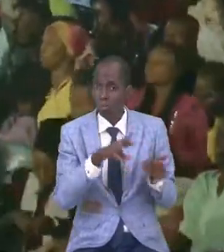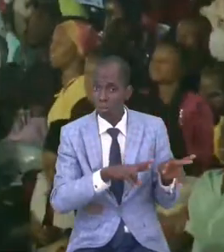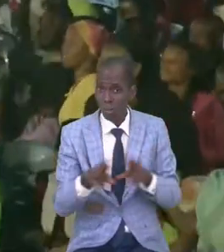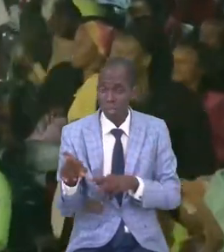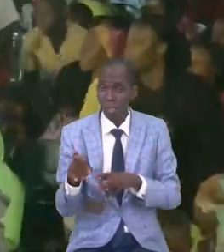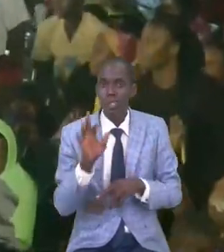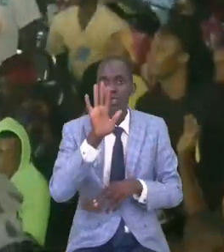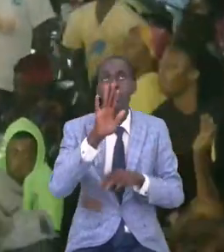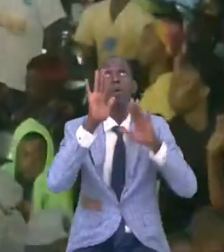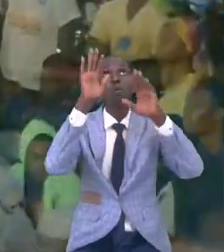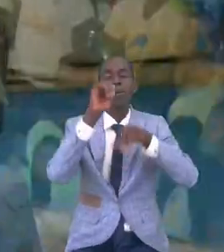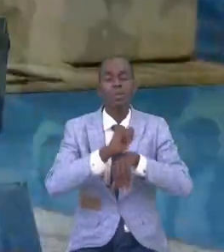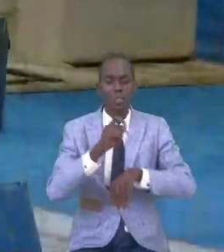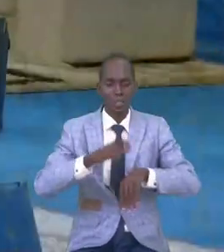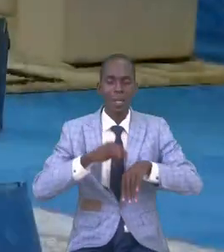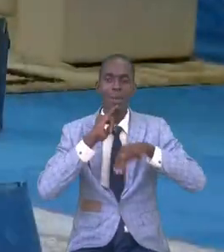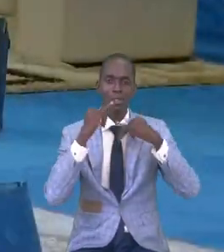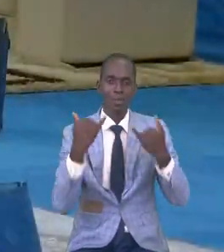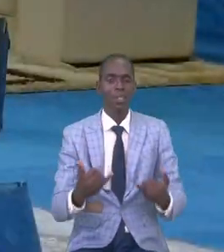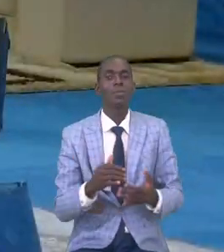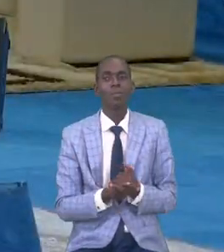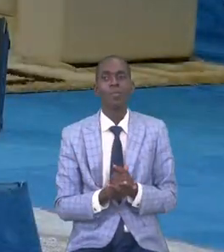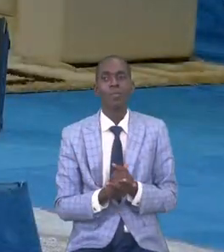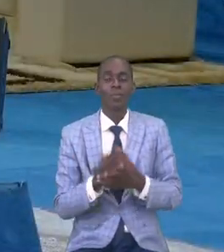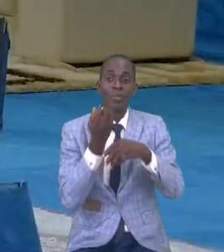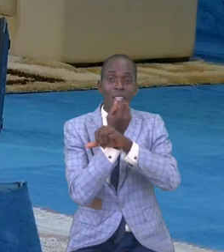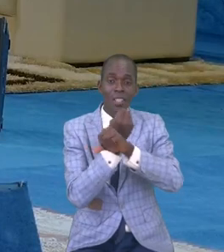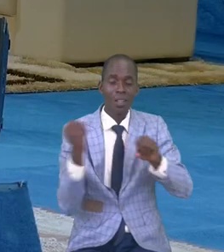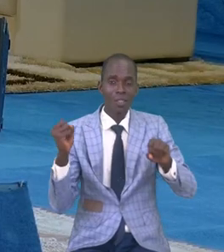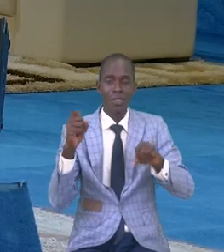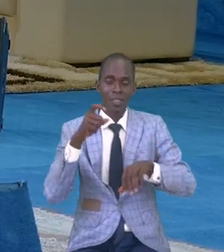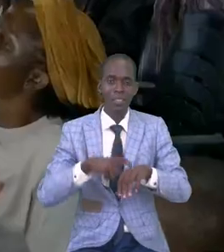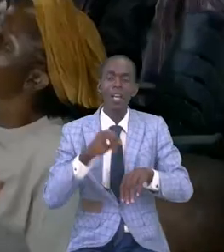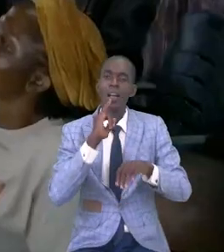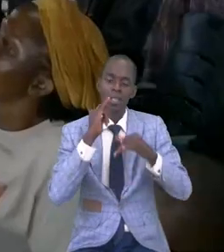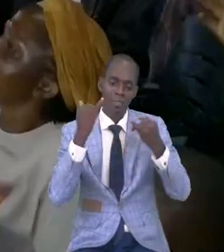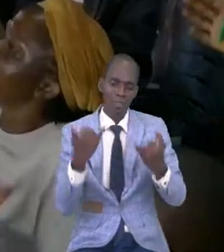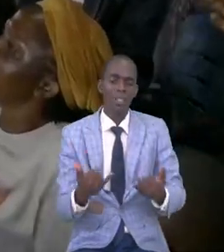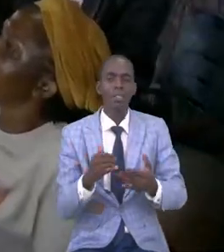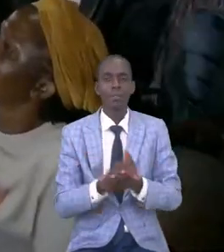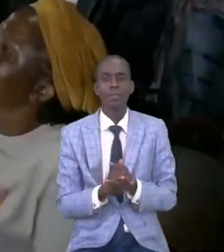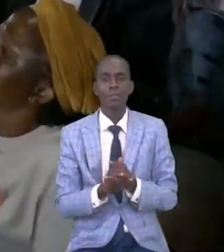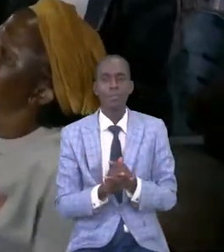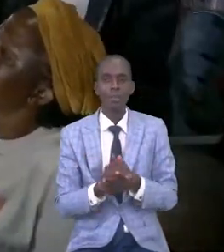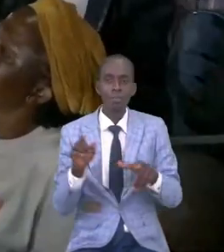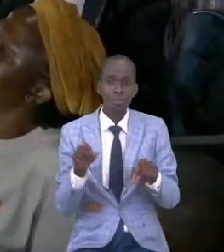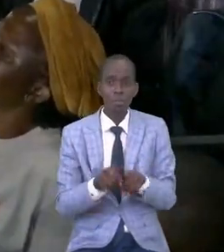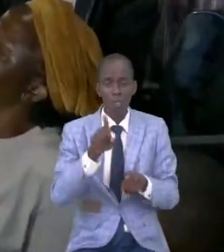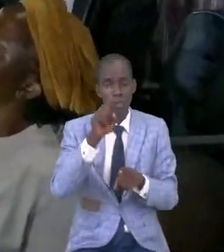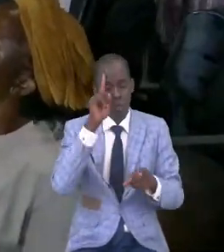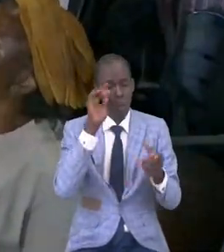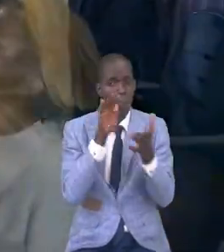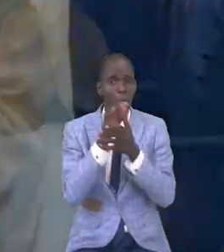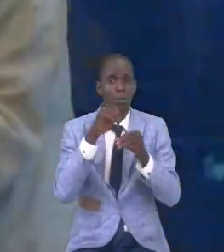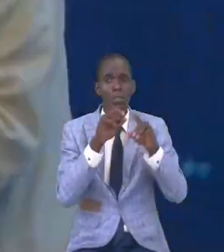Your miracle time has come. Salvation time has come. As you trust in the